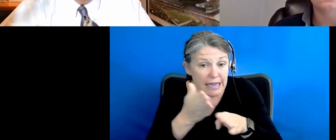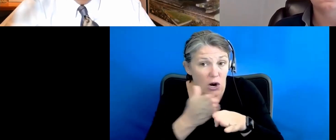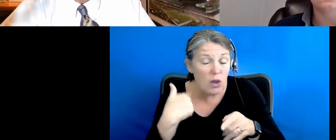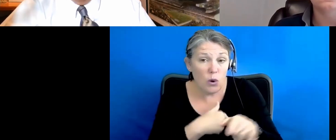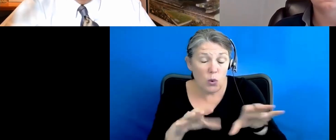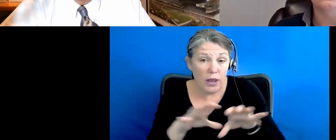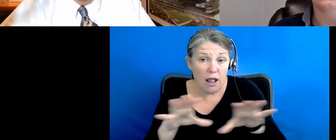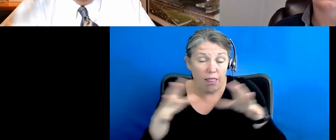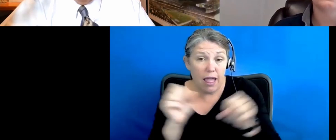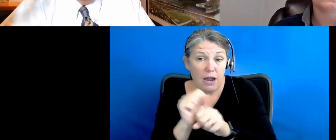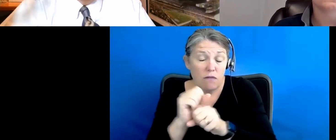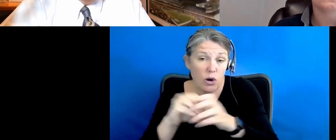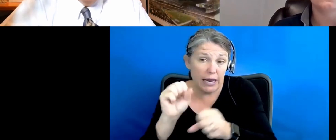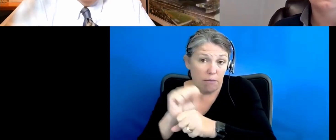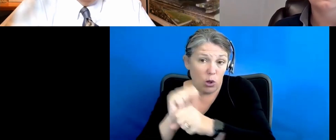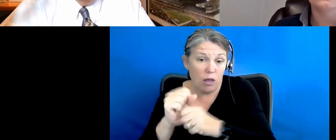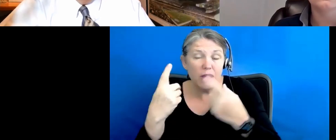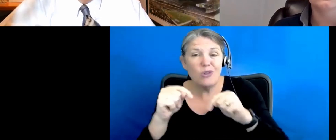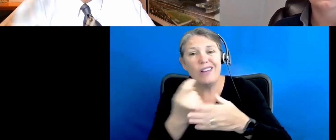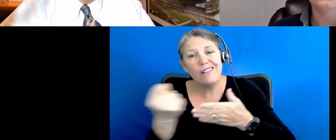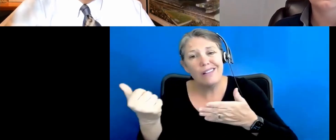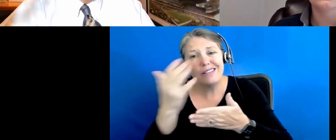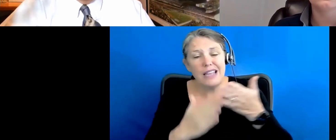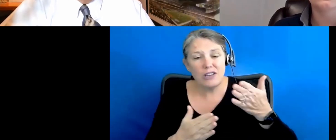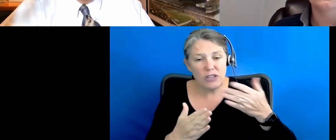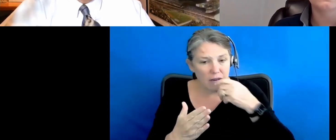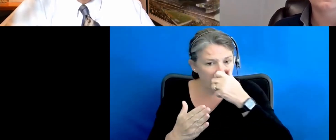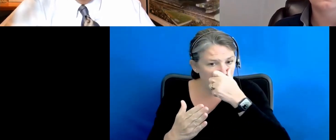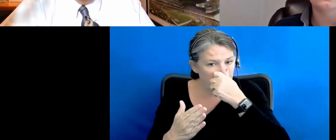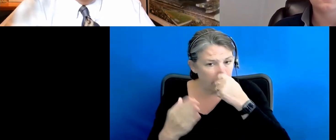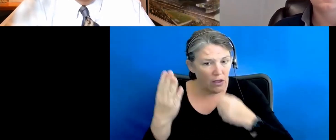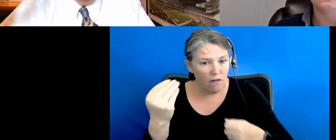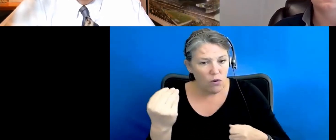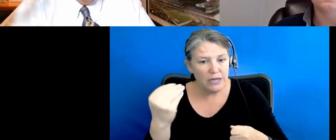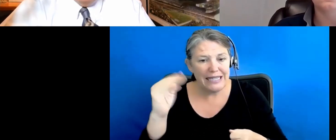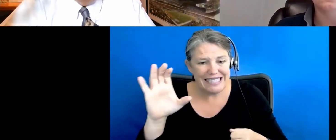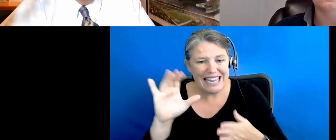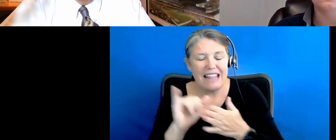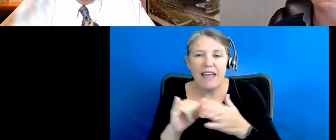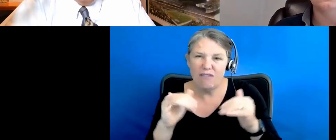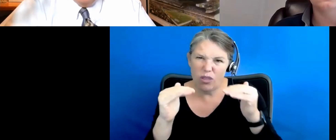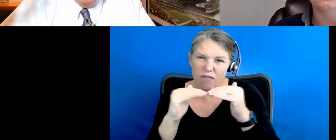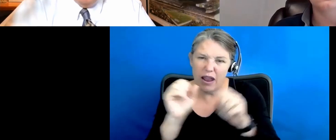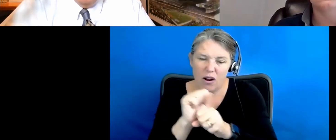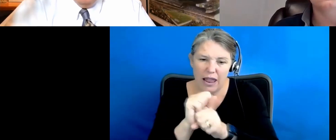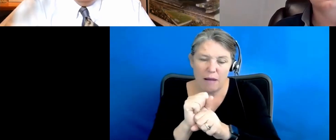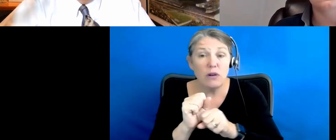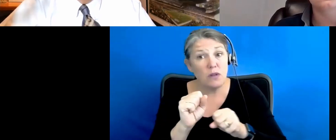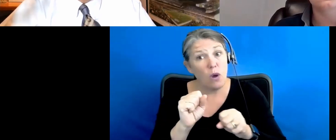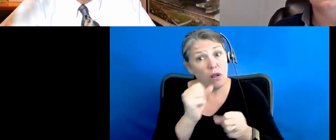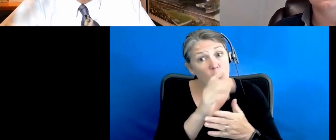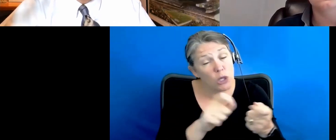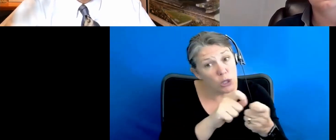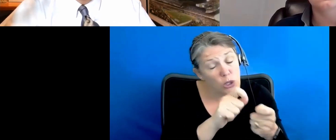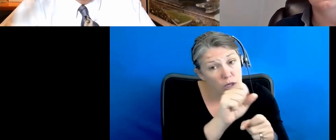employment, trying to eliminate Section 14C of the Fair Labor Standards Act, which says that certain employers for certain people